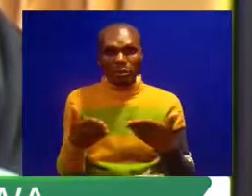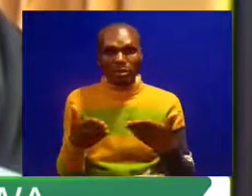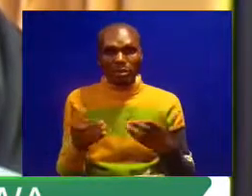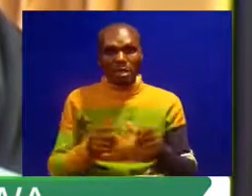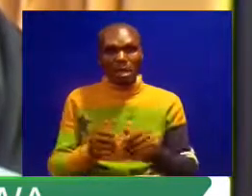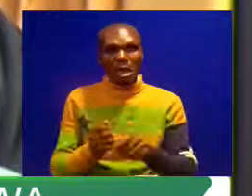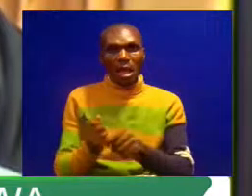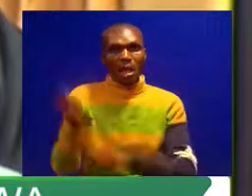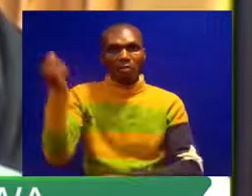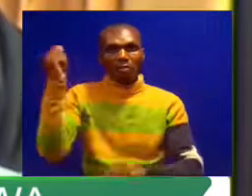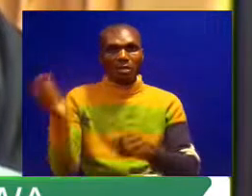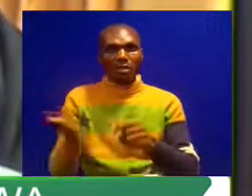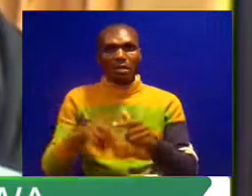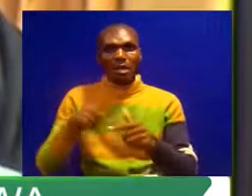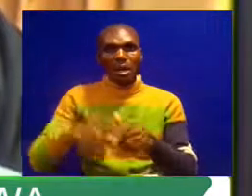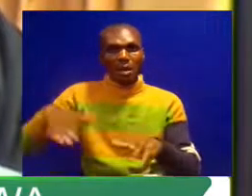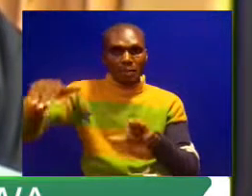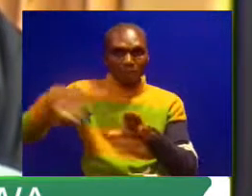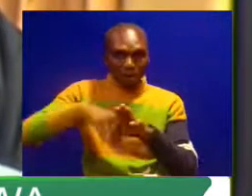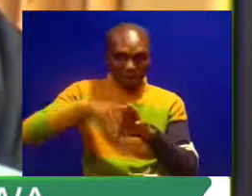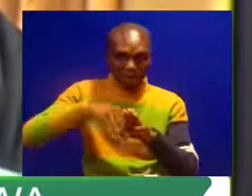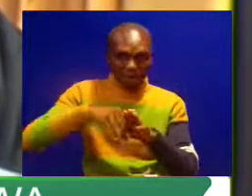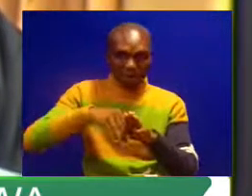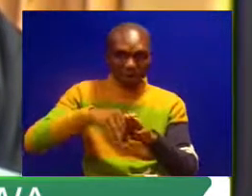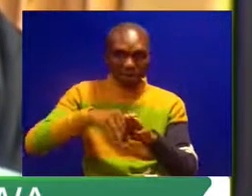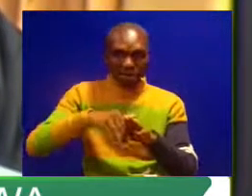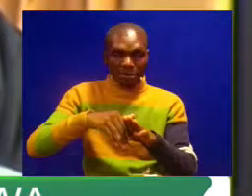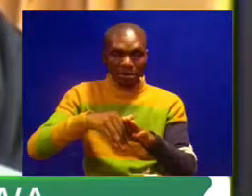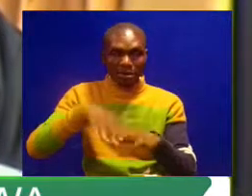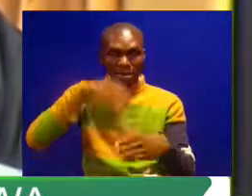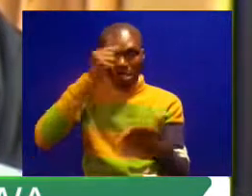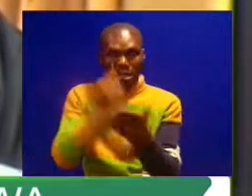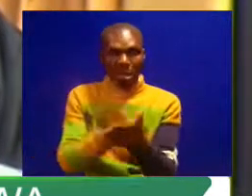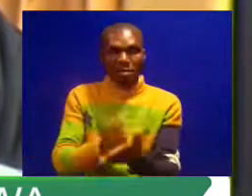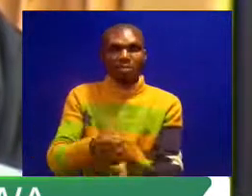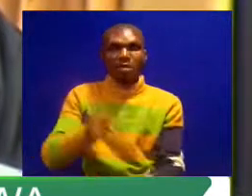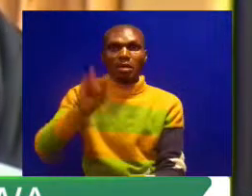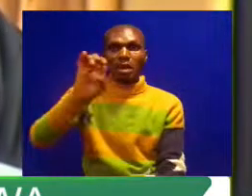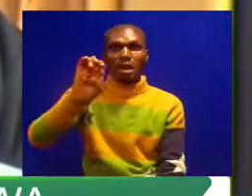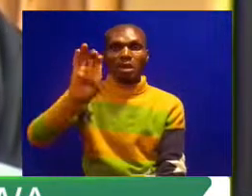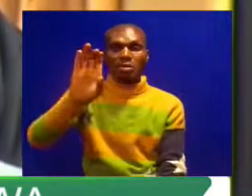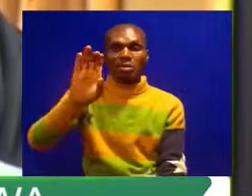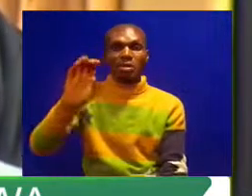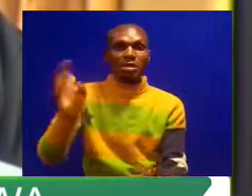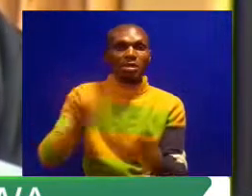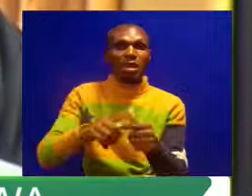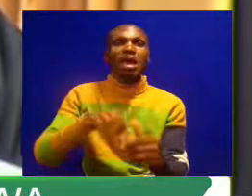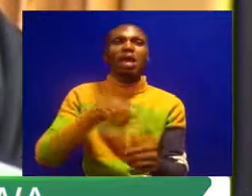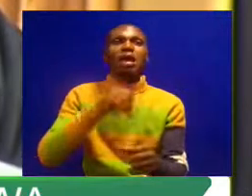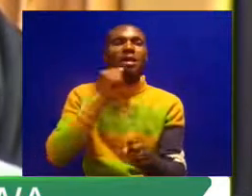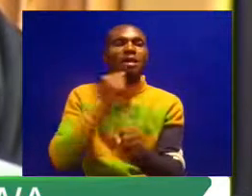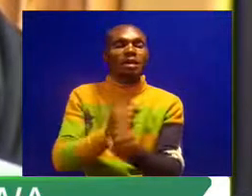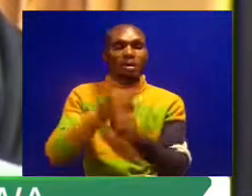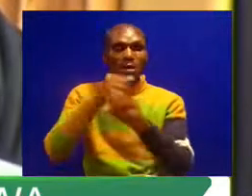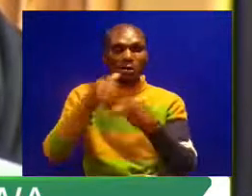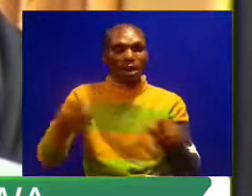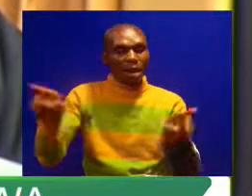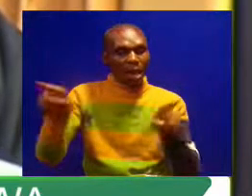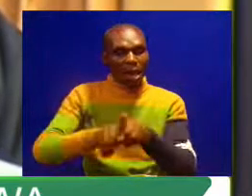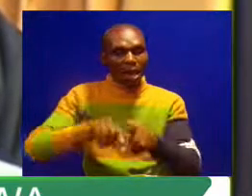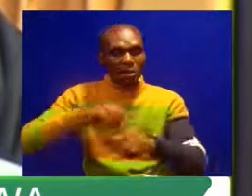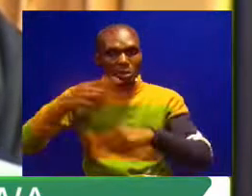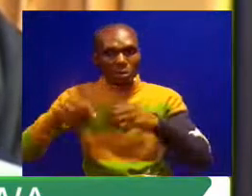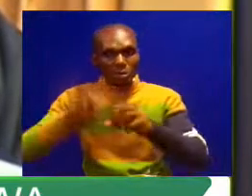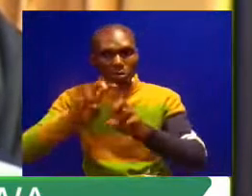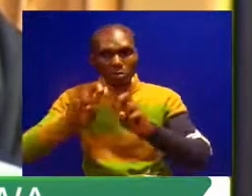avoided and the members and staff of IMBC been more diligent when they went to inspect